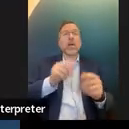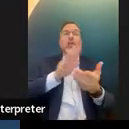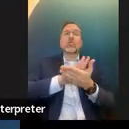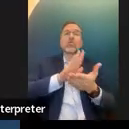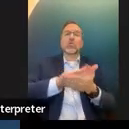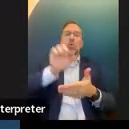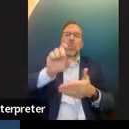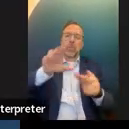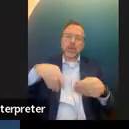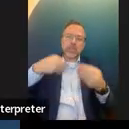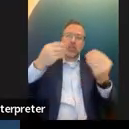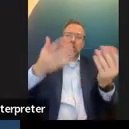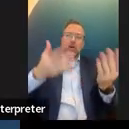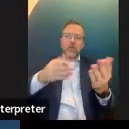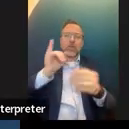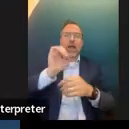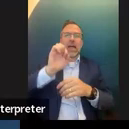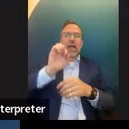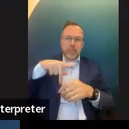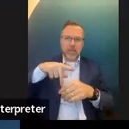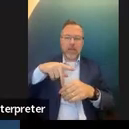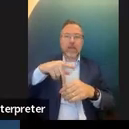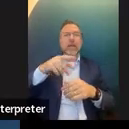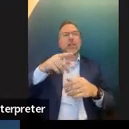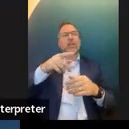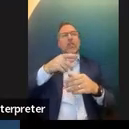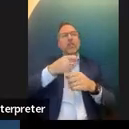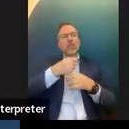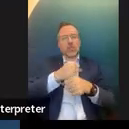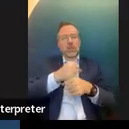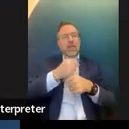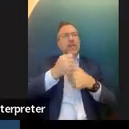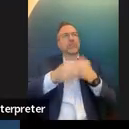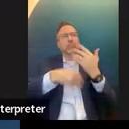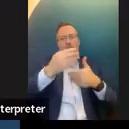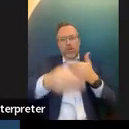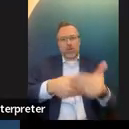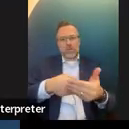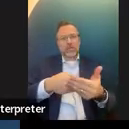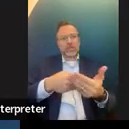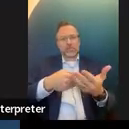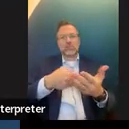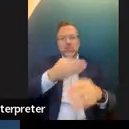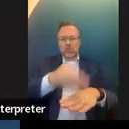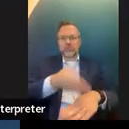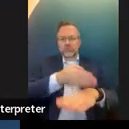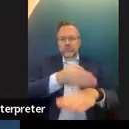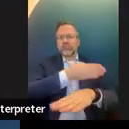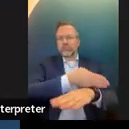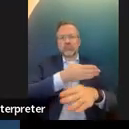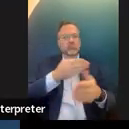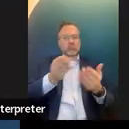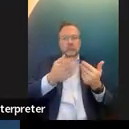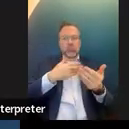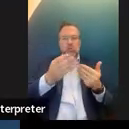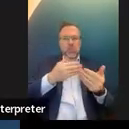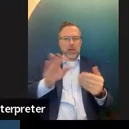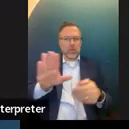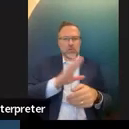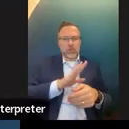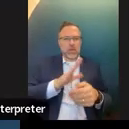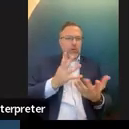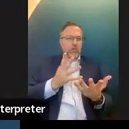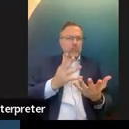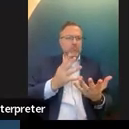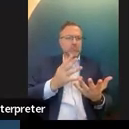reasonably calculated to enable a child to make progress in light appropriate in light of their circumstances. So what